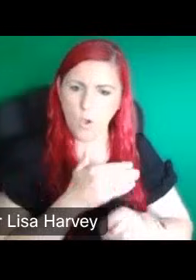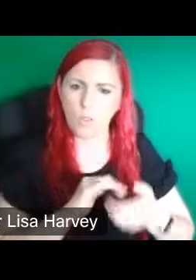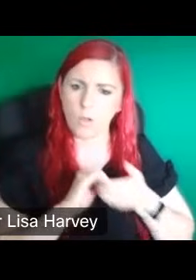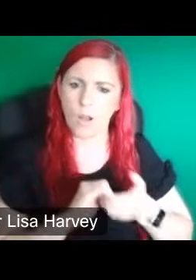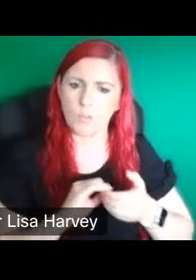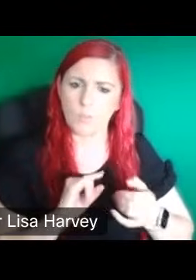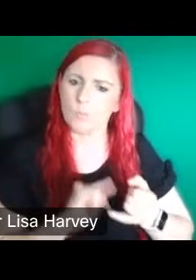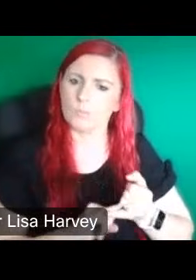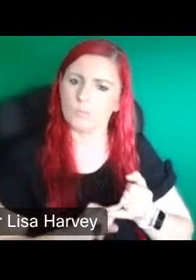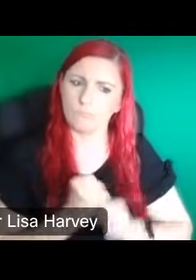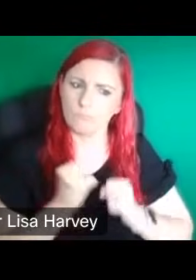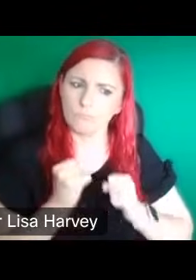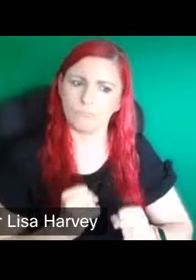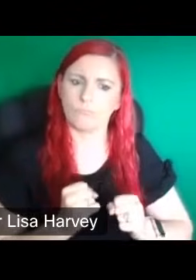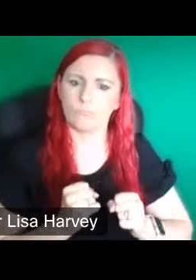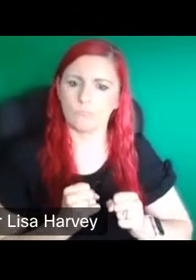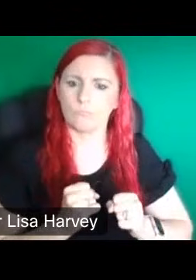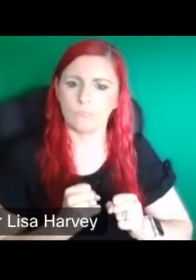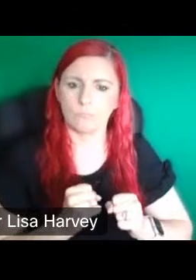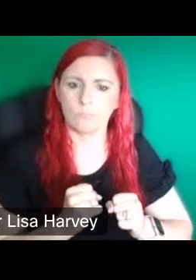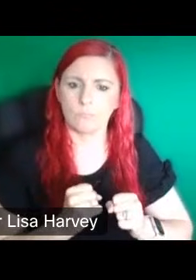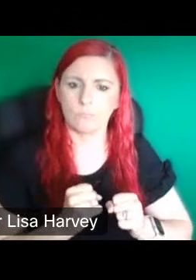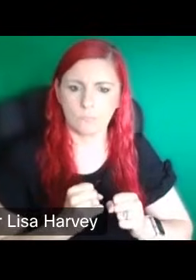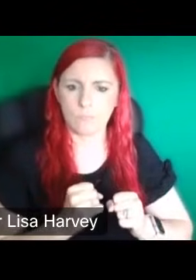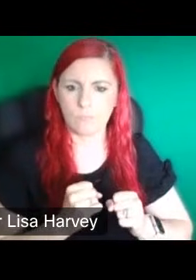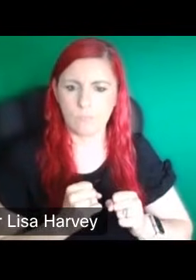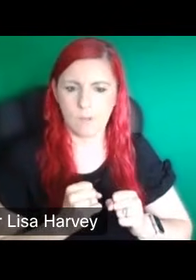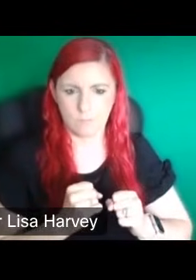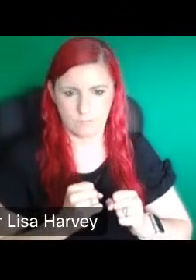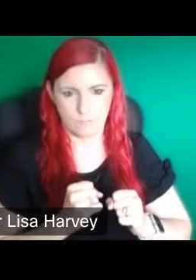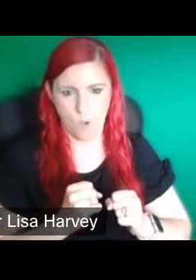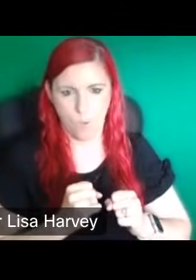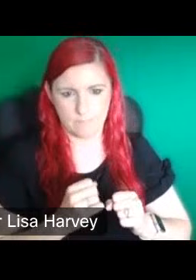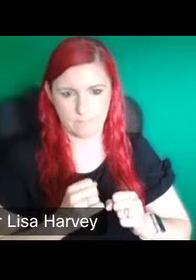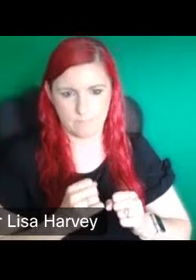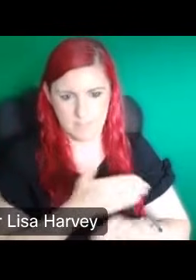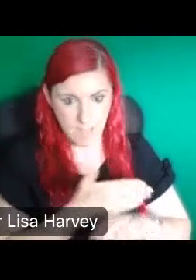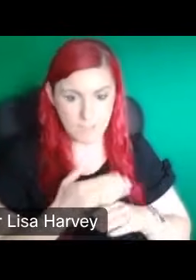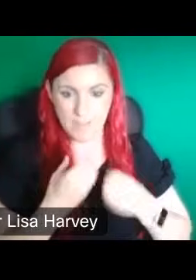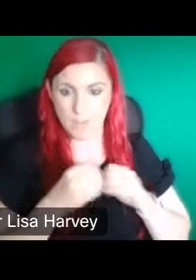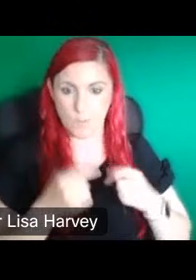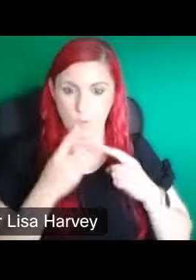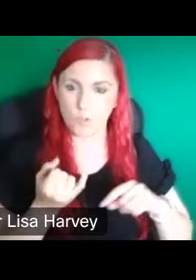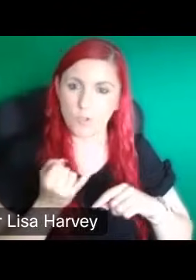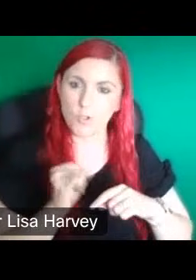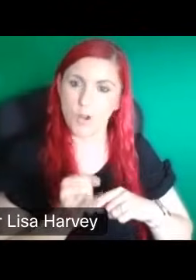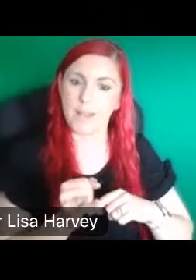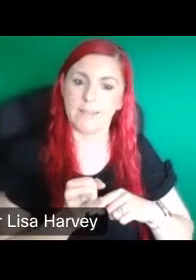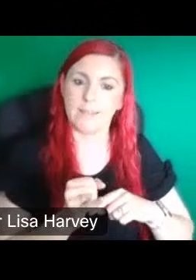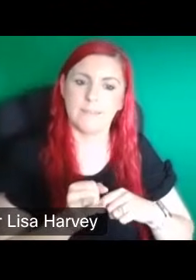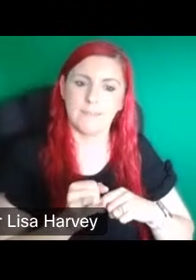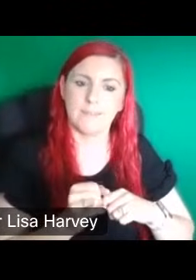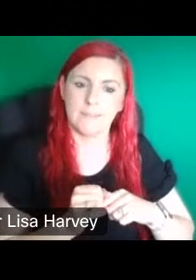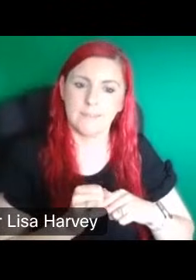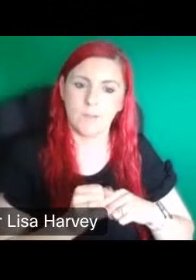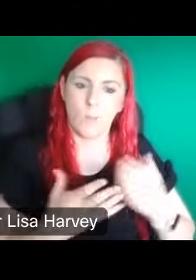really started off the open disclosure journey from before within the HSE as well.